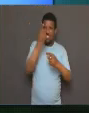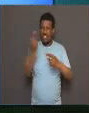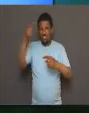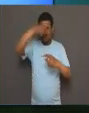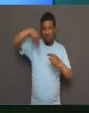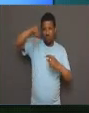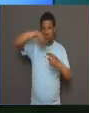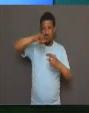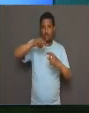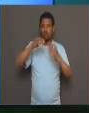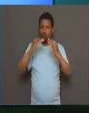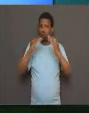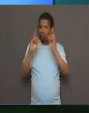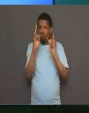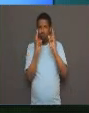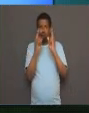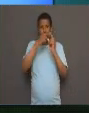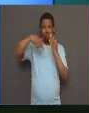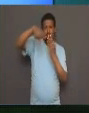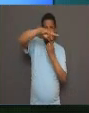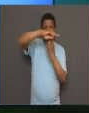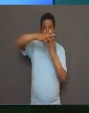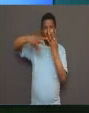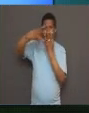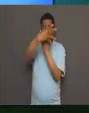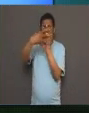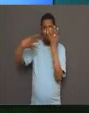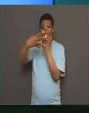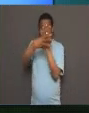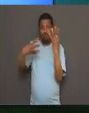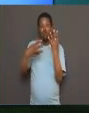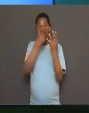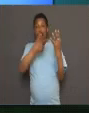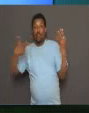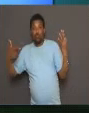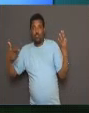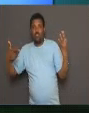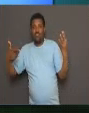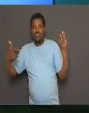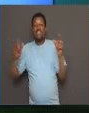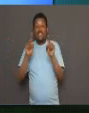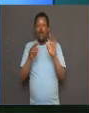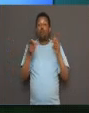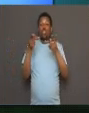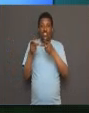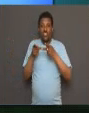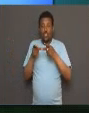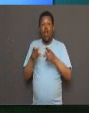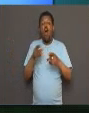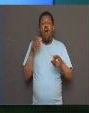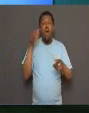is perpendicular to all circles of latitude, and the position of